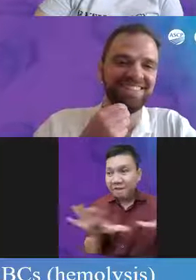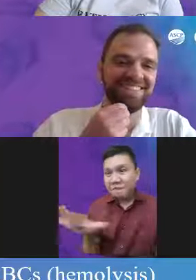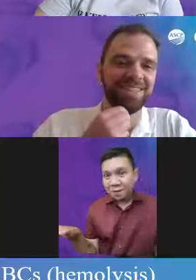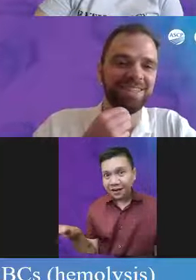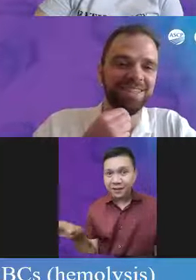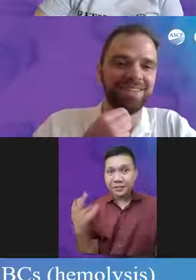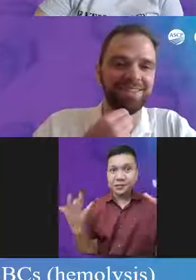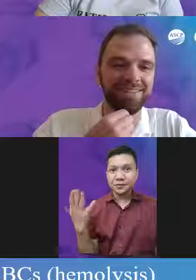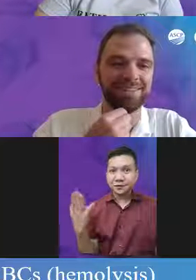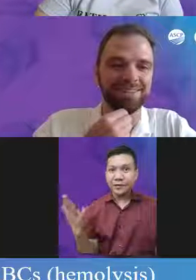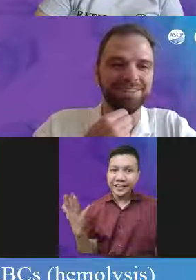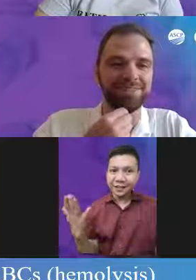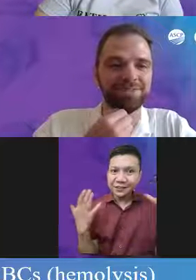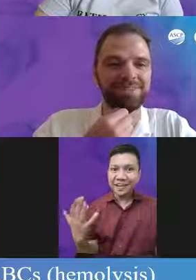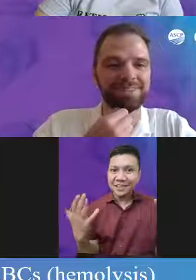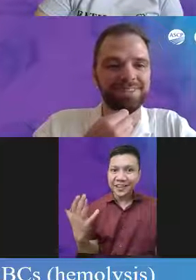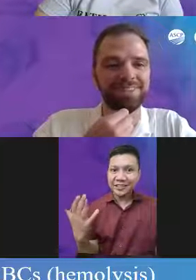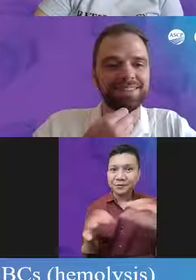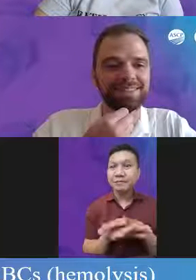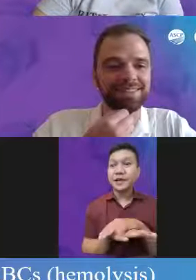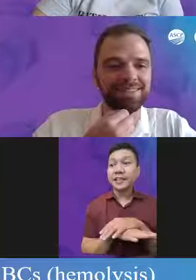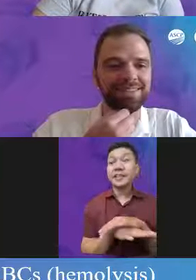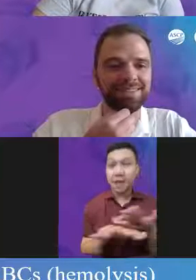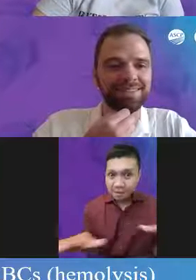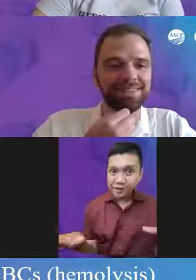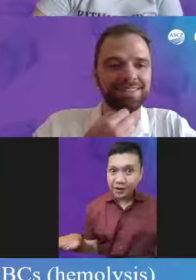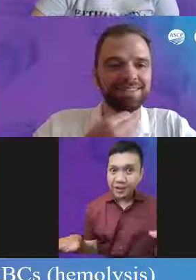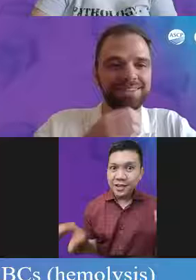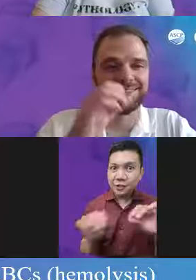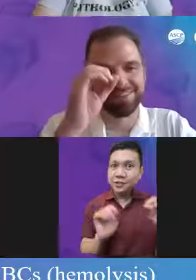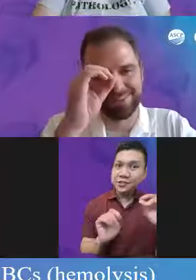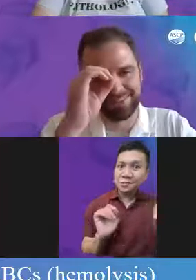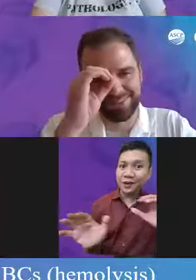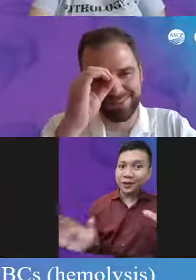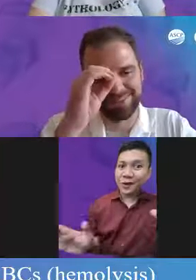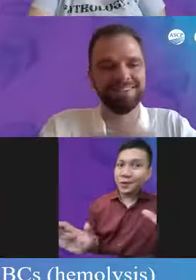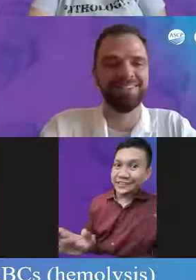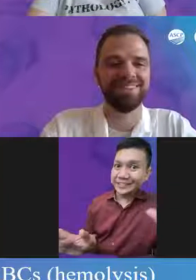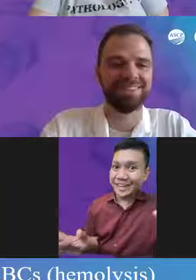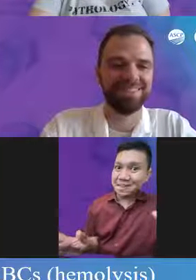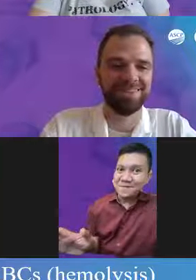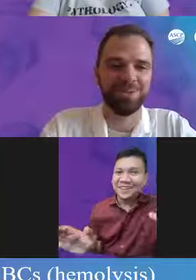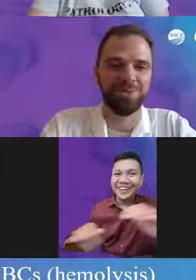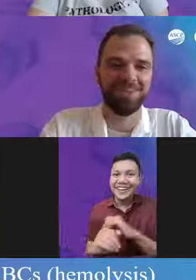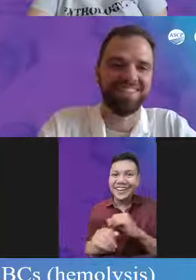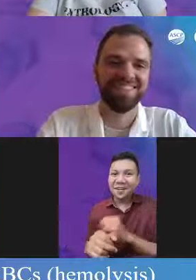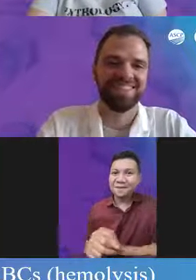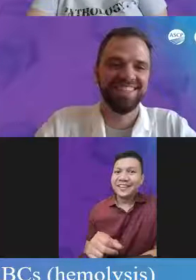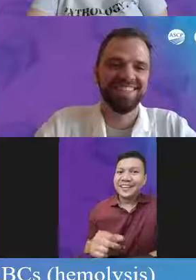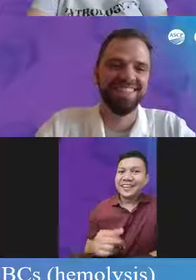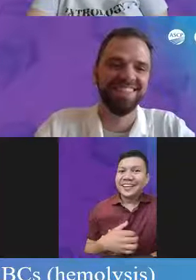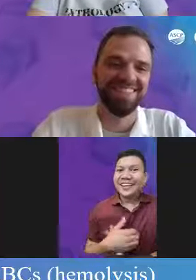But it's everywhere. It's looking at you, staring at you, but it's everywhere. You just don't want to call it all the time.